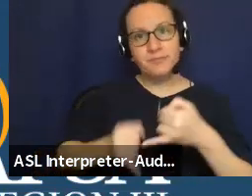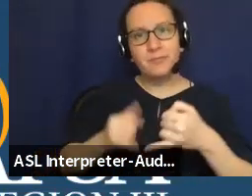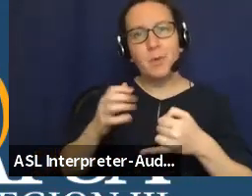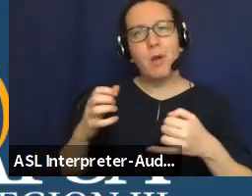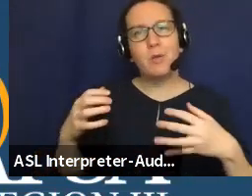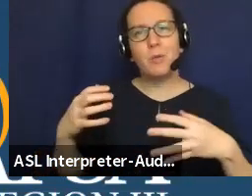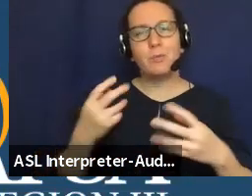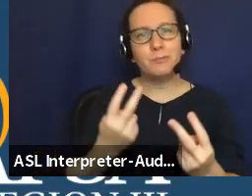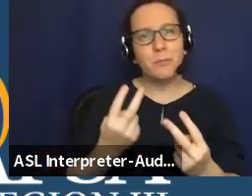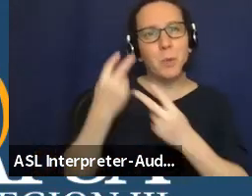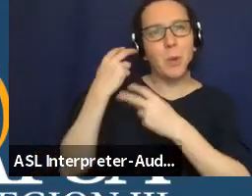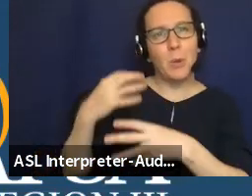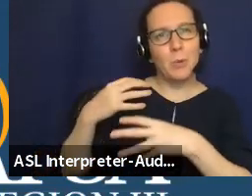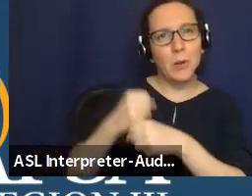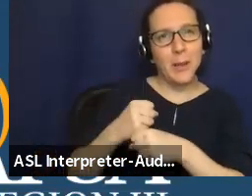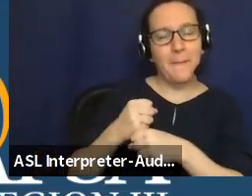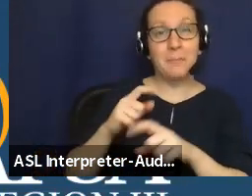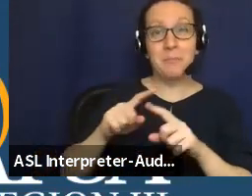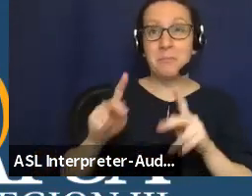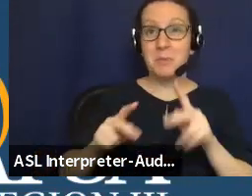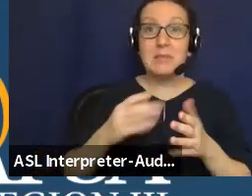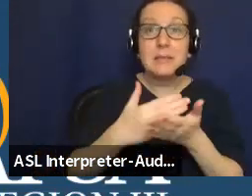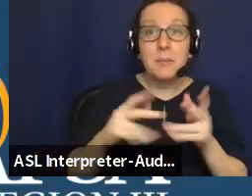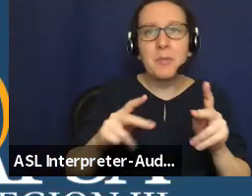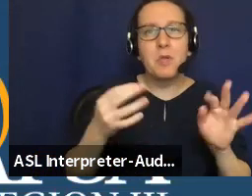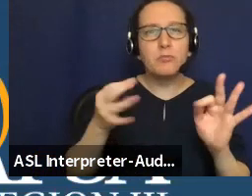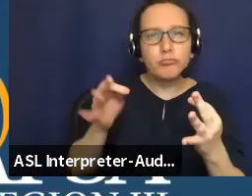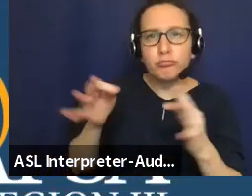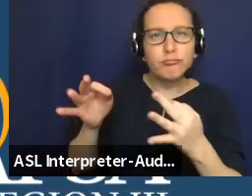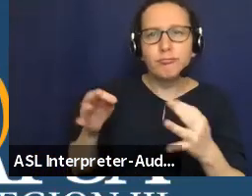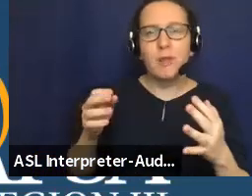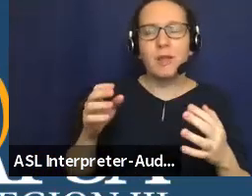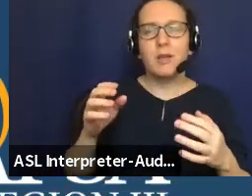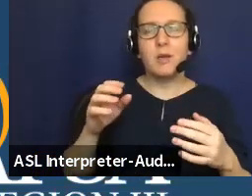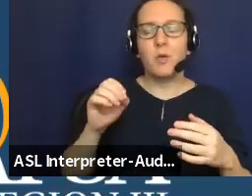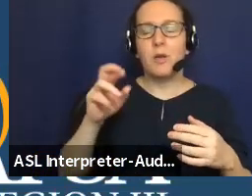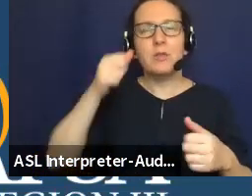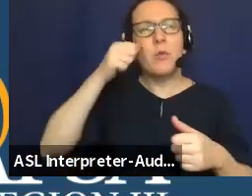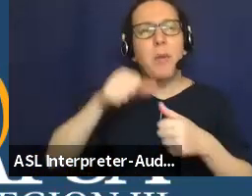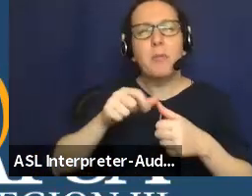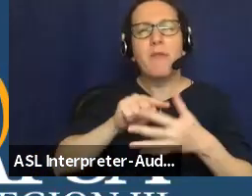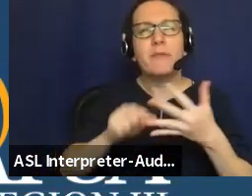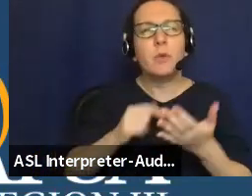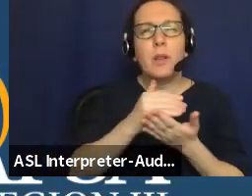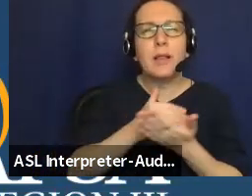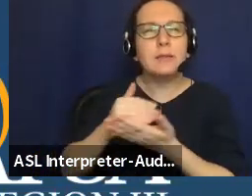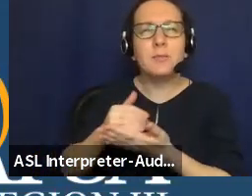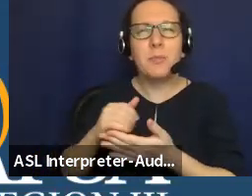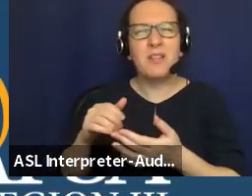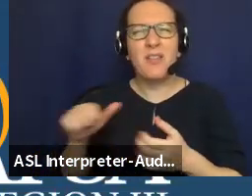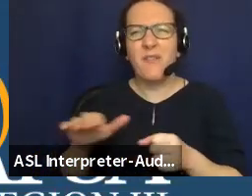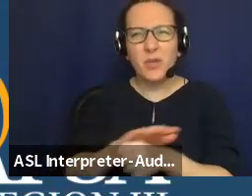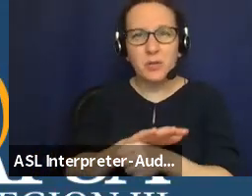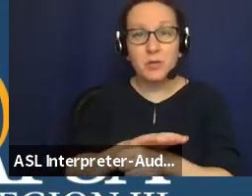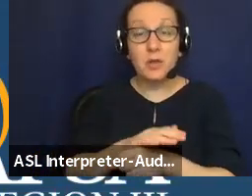spans, and or they might only capture a few takeaways. So it's always helpful to provide